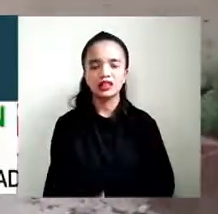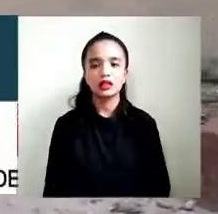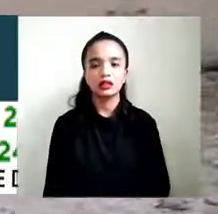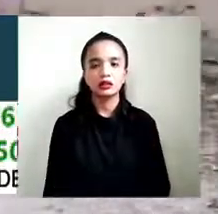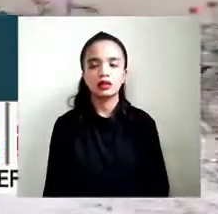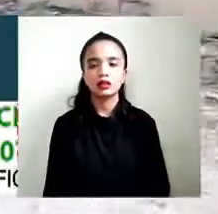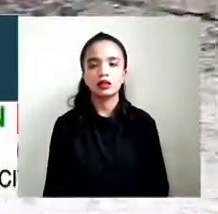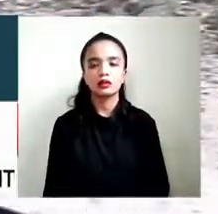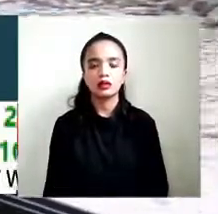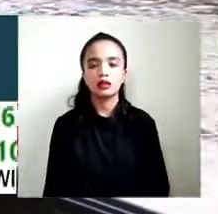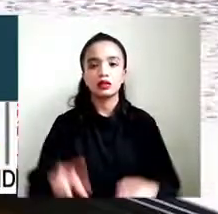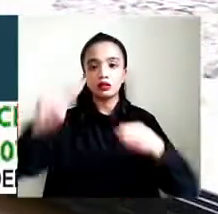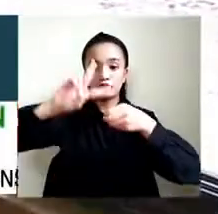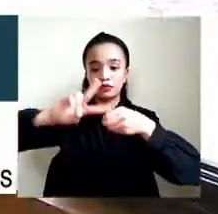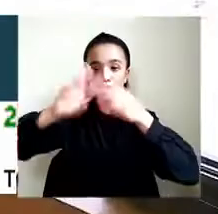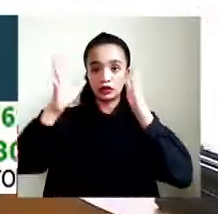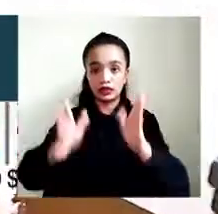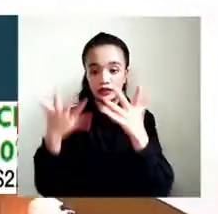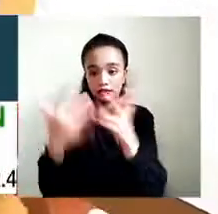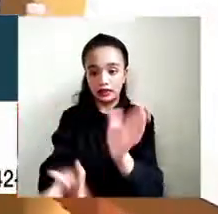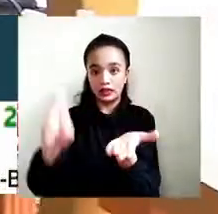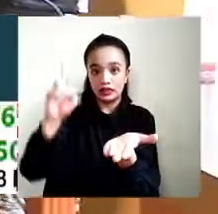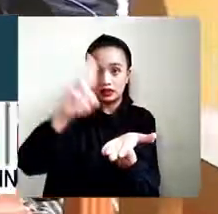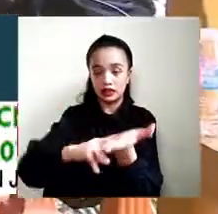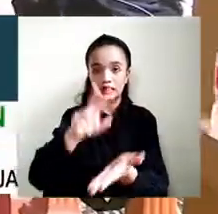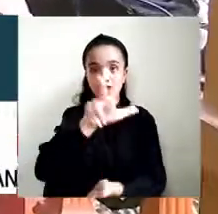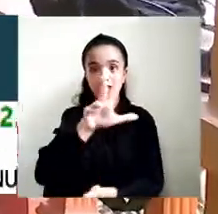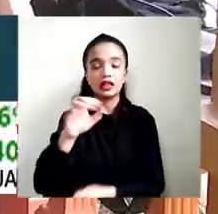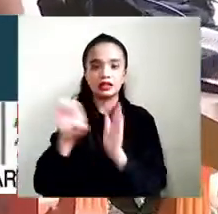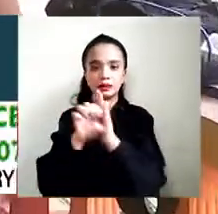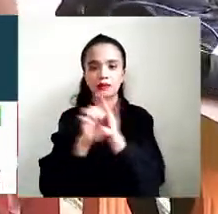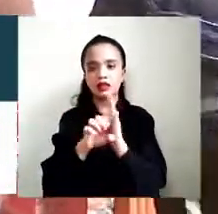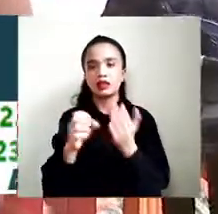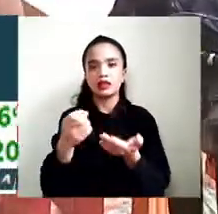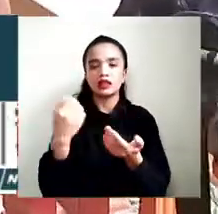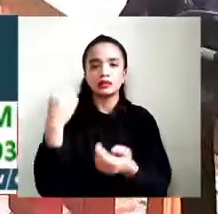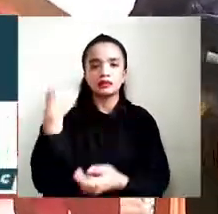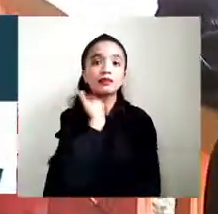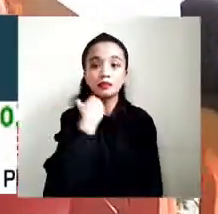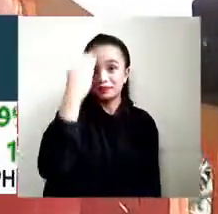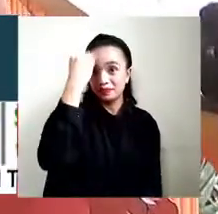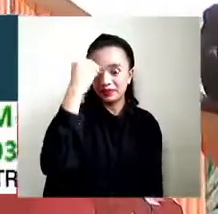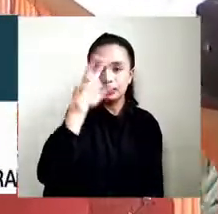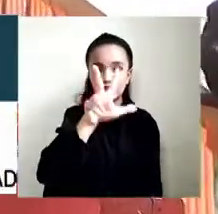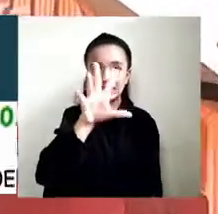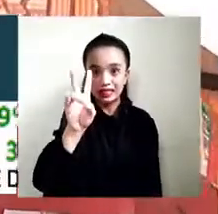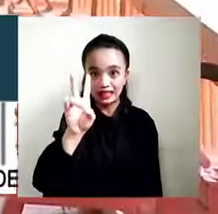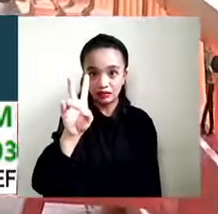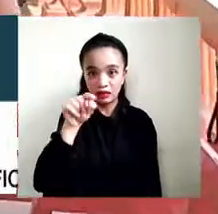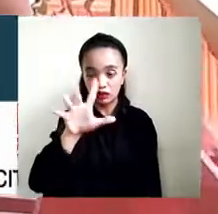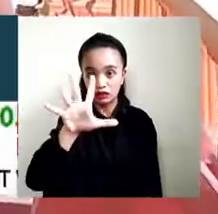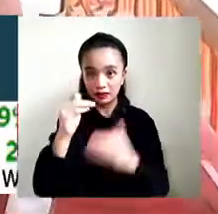the voter who registers a temperature of 37.5 degrees Celsius or more, or answered yes